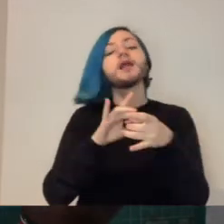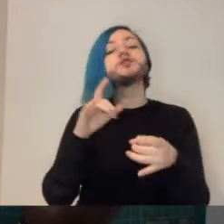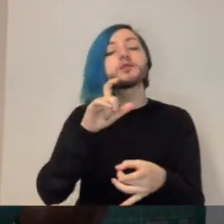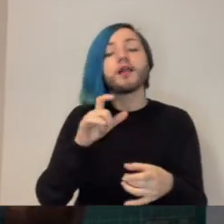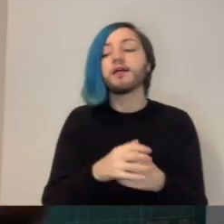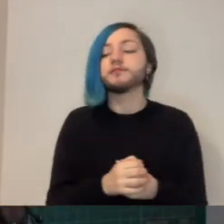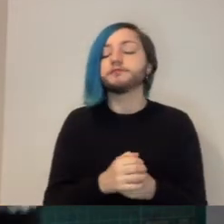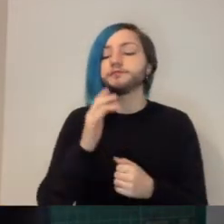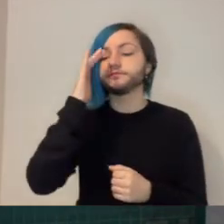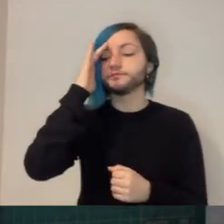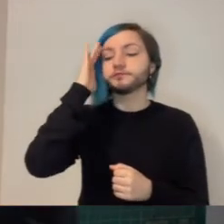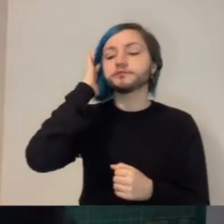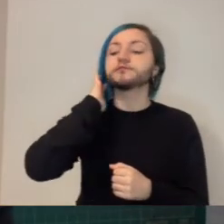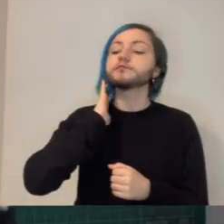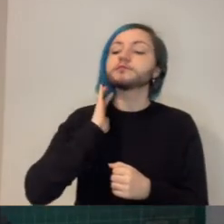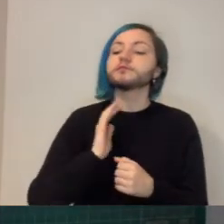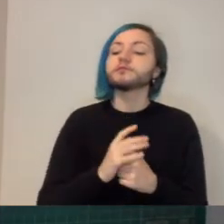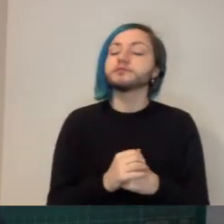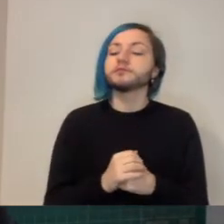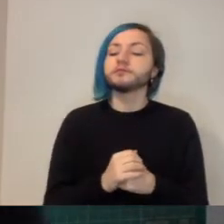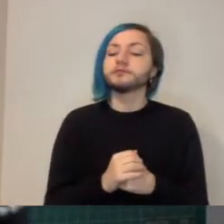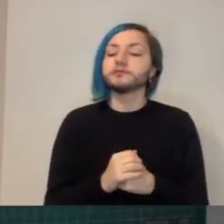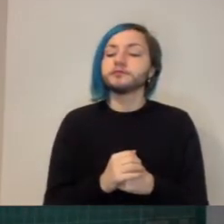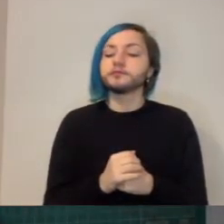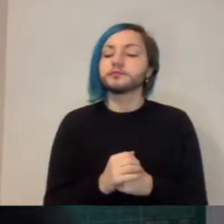in terms of colour. So we may want to do it as